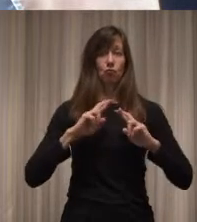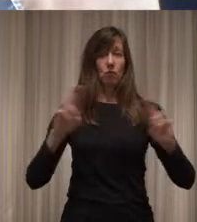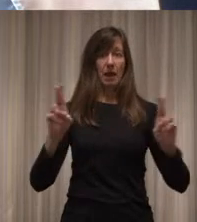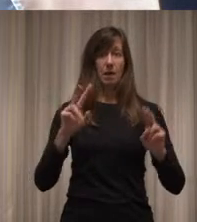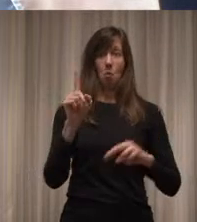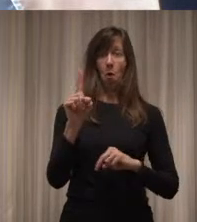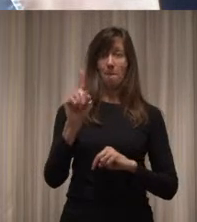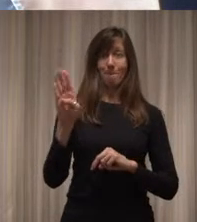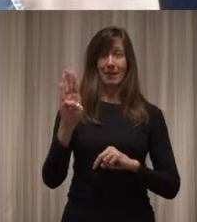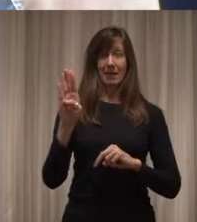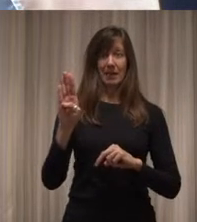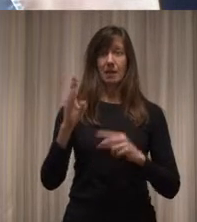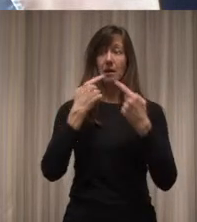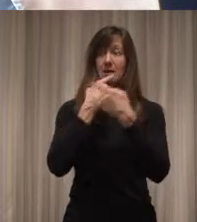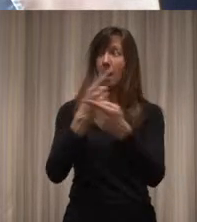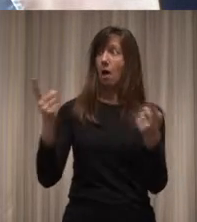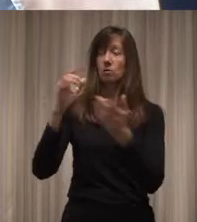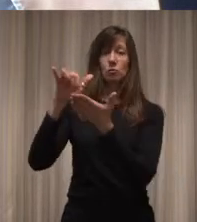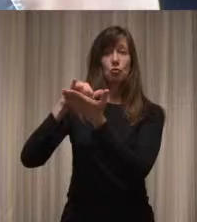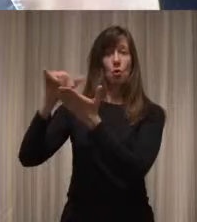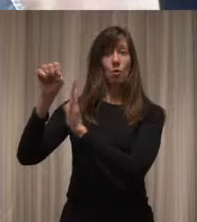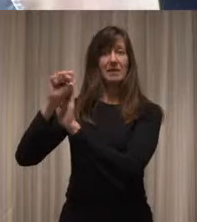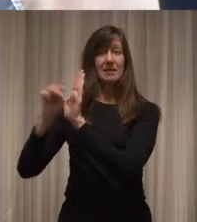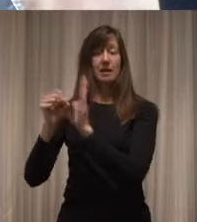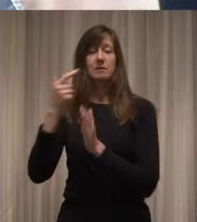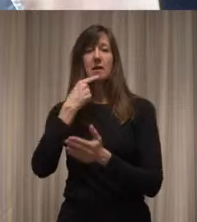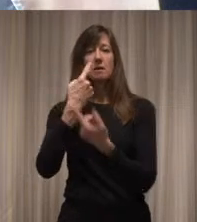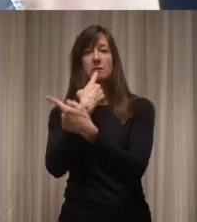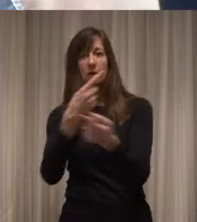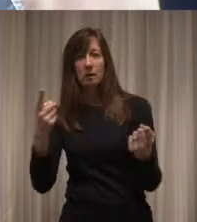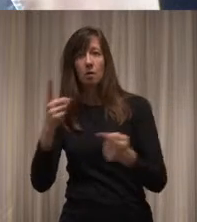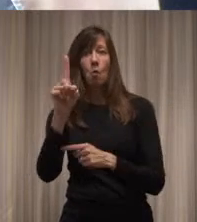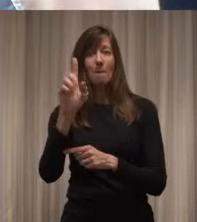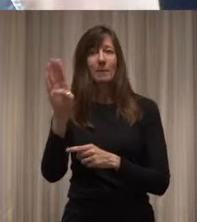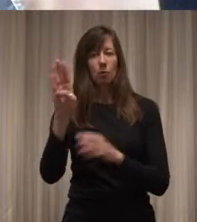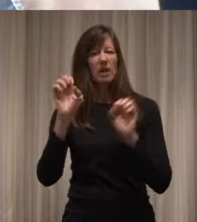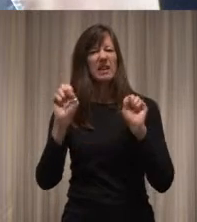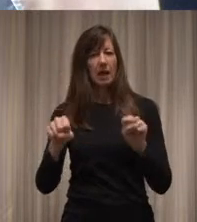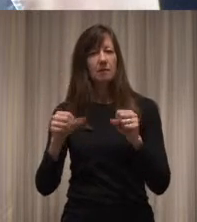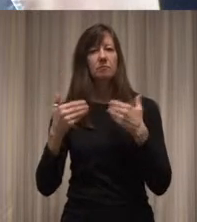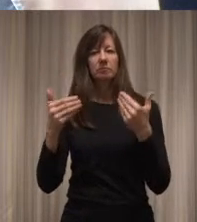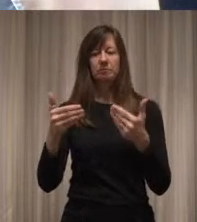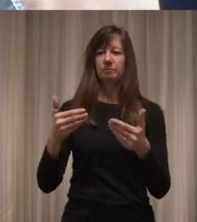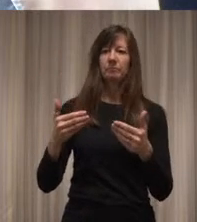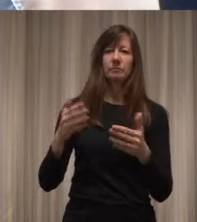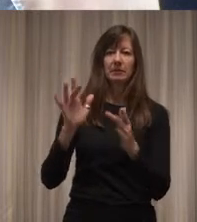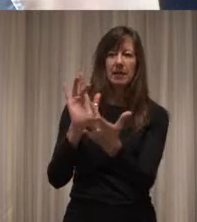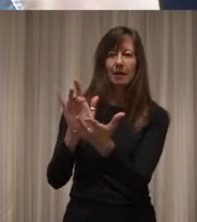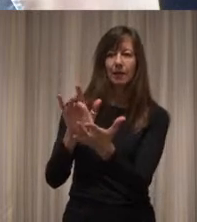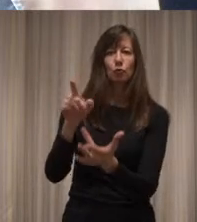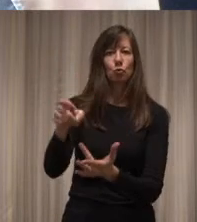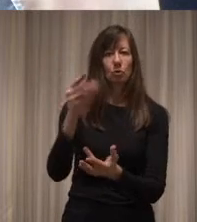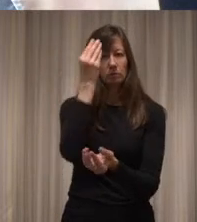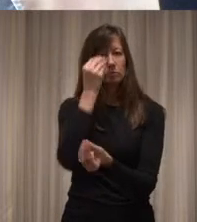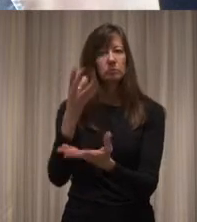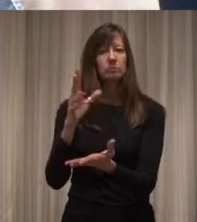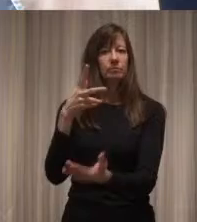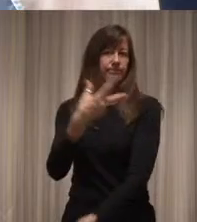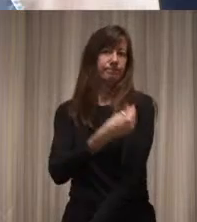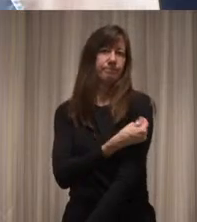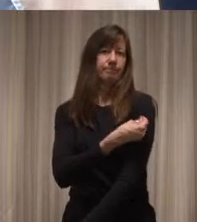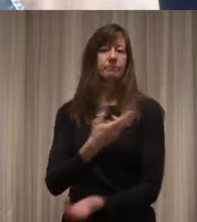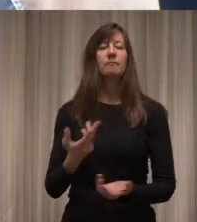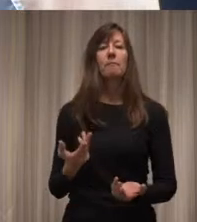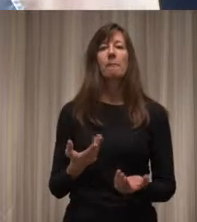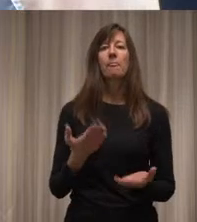list of 1B, there might even be some sequencing of those. I don't know what that will be yet, but for example, we might have